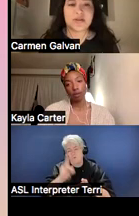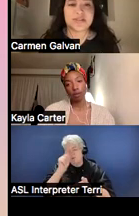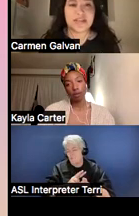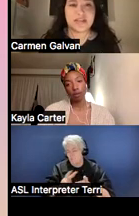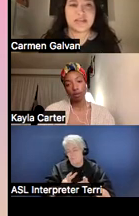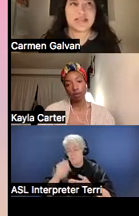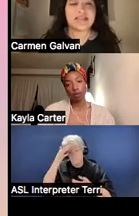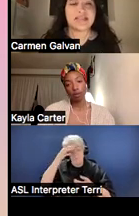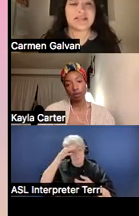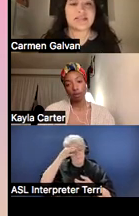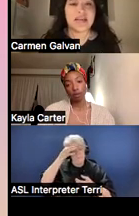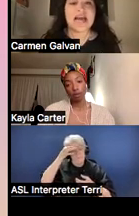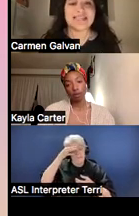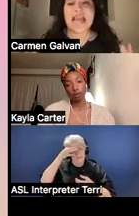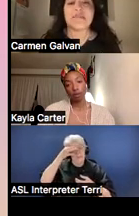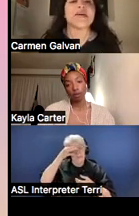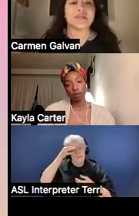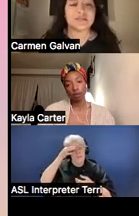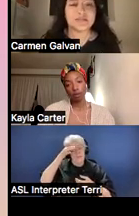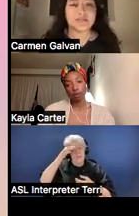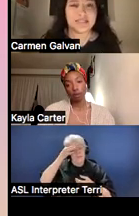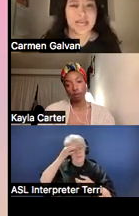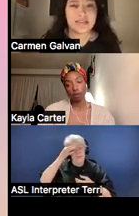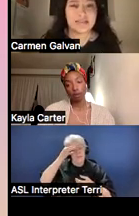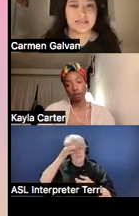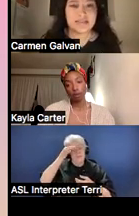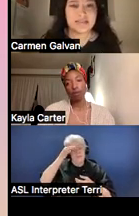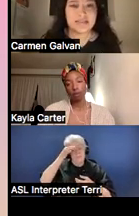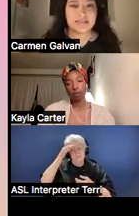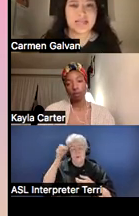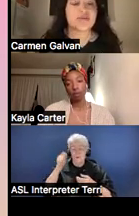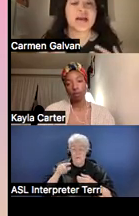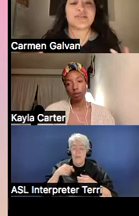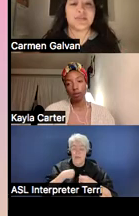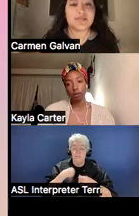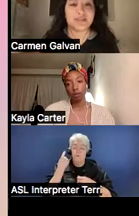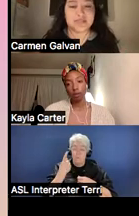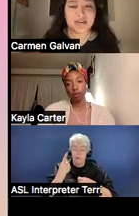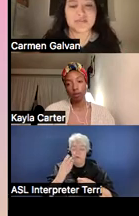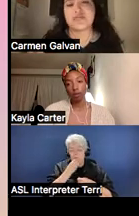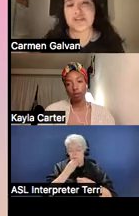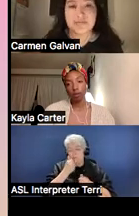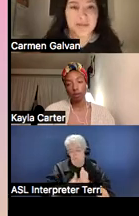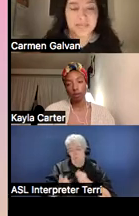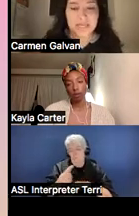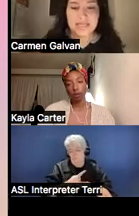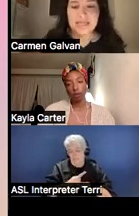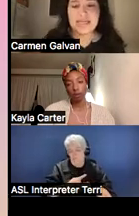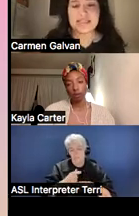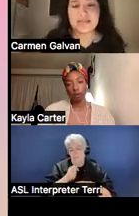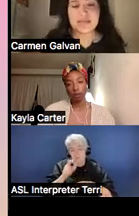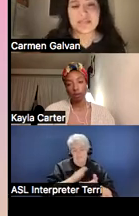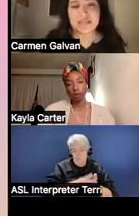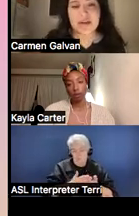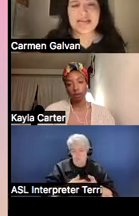that the person at least has a meal a day that they don't have to make for themselves or for their family,